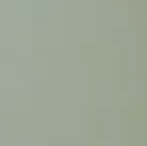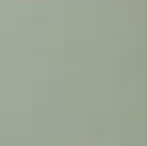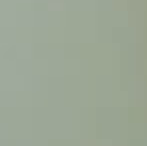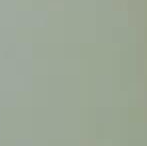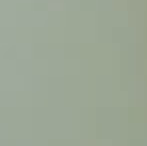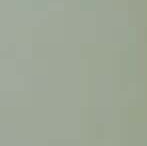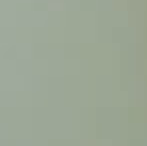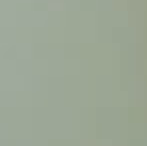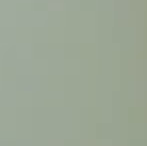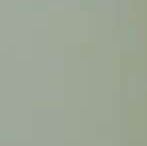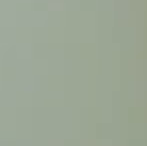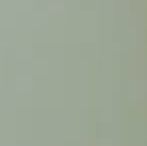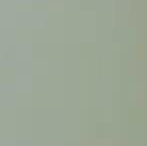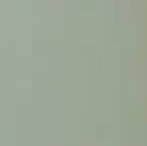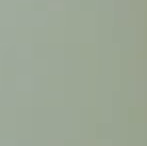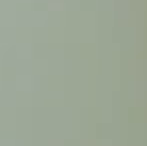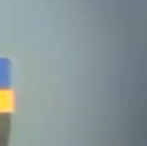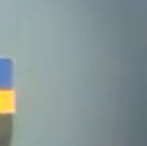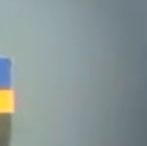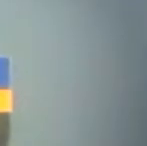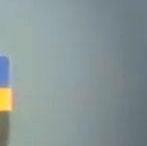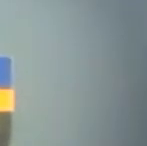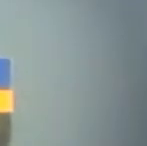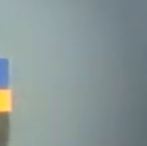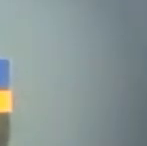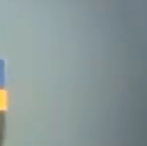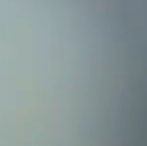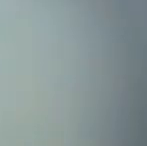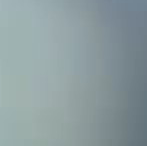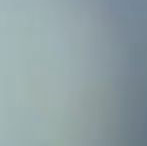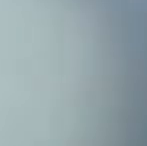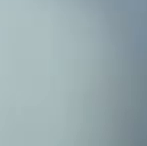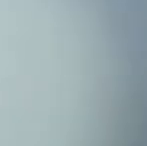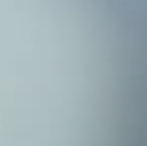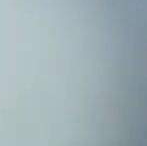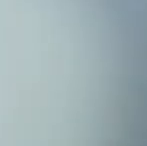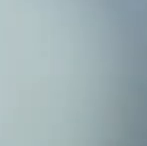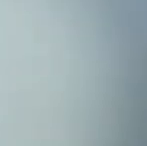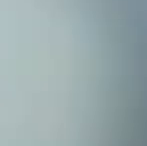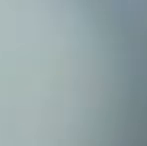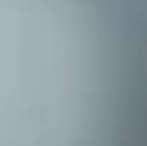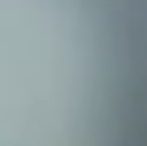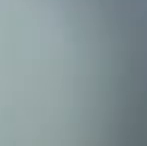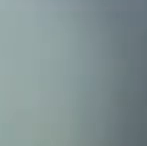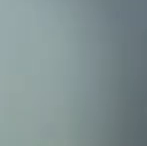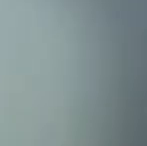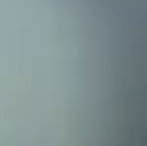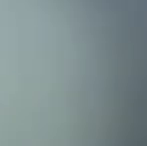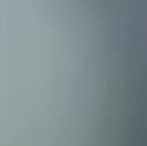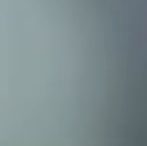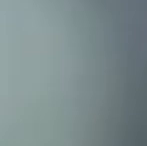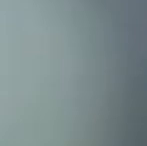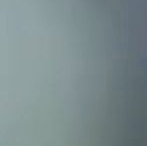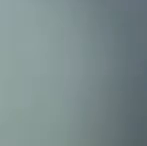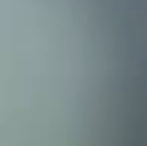Pollinators of native plants. This is a woman from Ontario who now lives in Minnesota, Heather Holm. Amazing. She is a horticulturalist and a